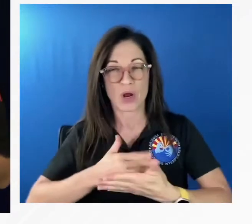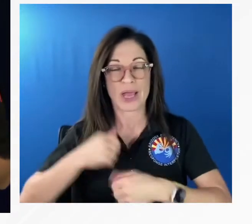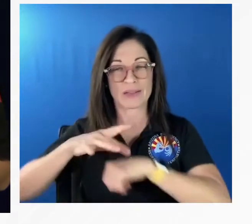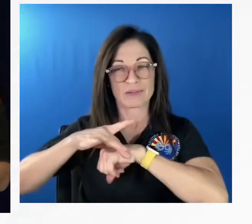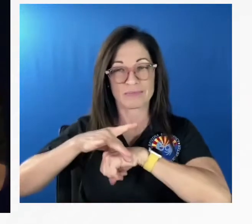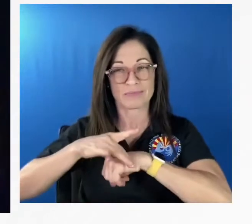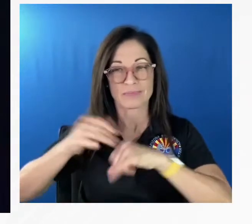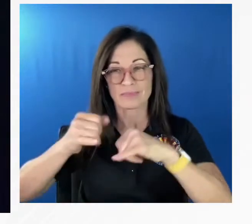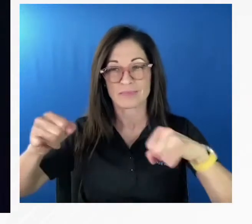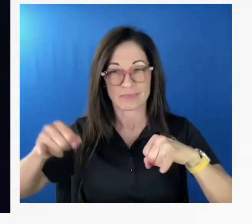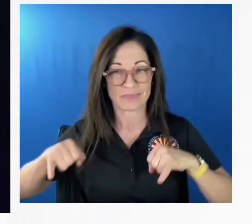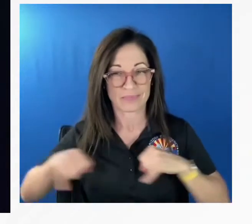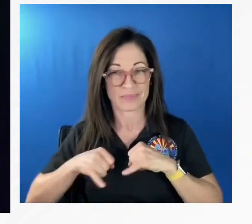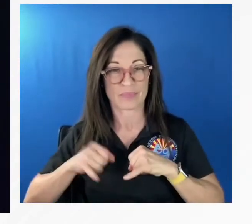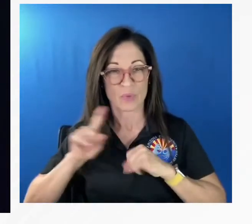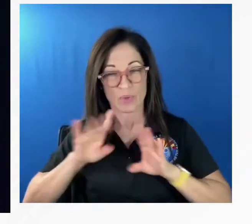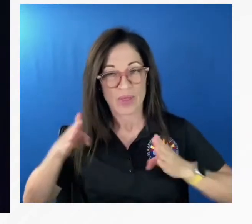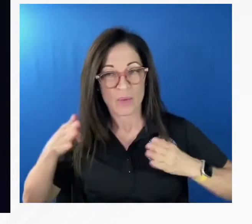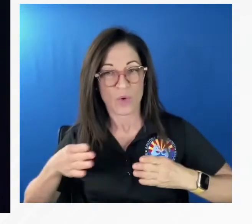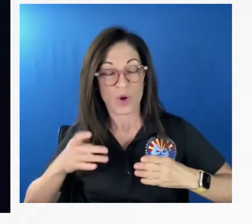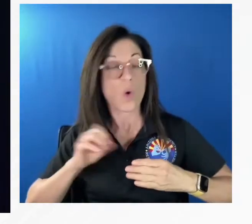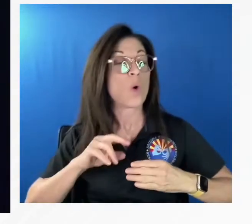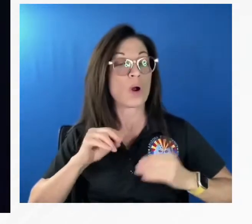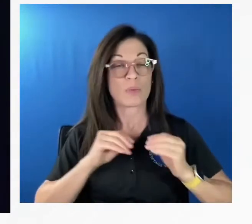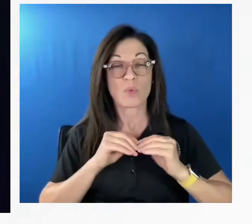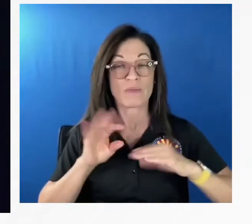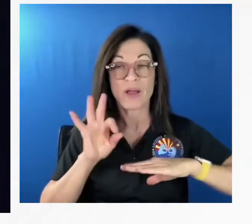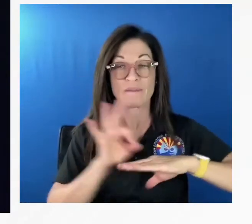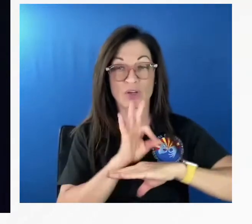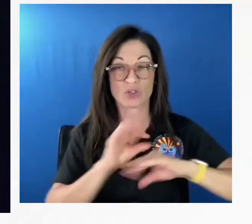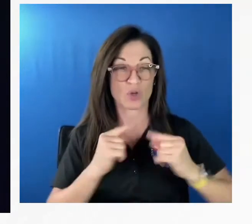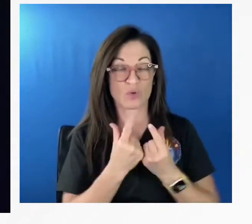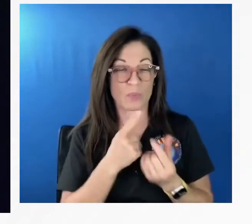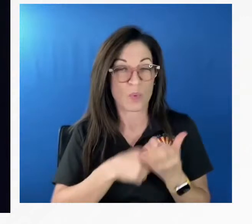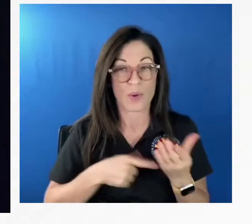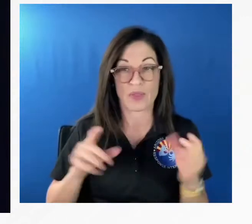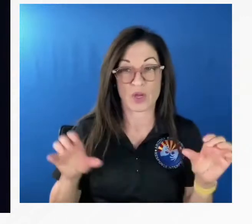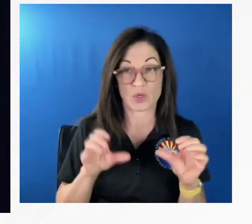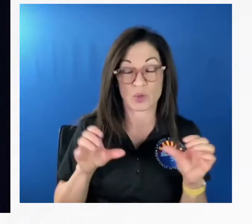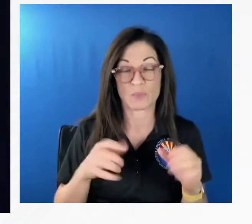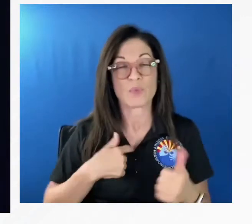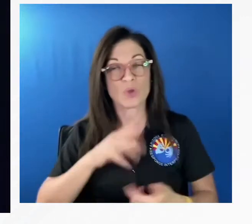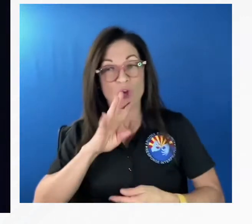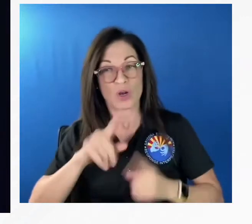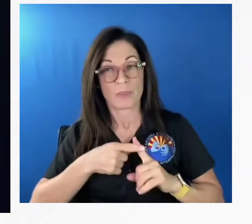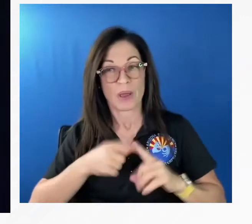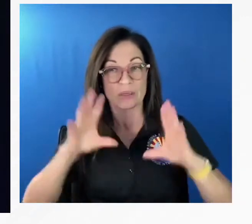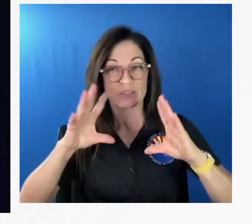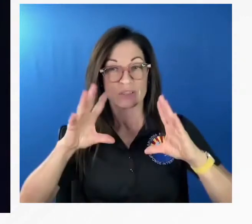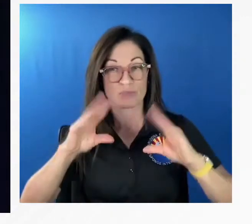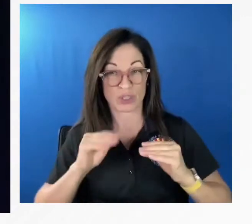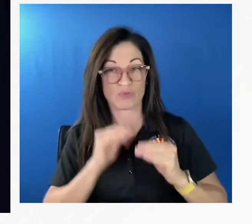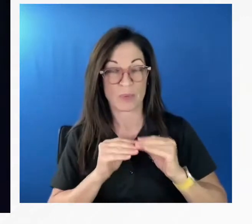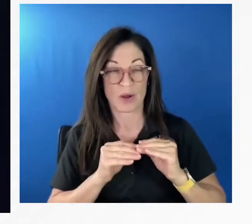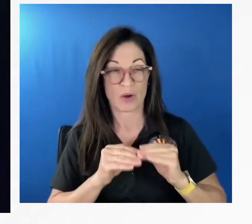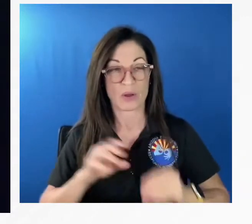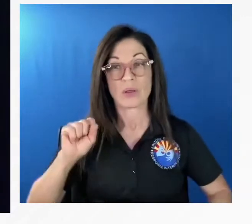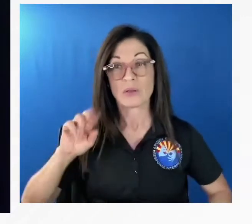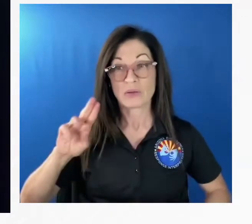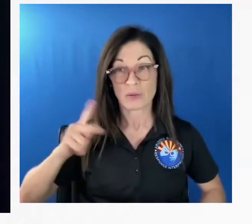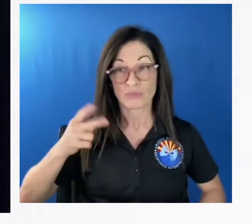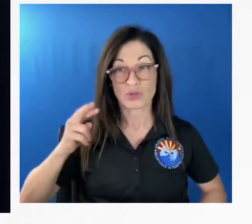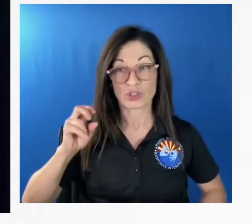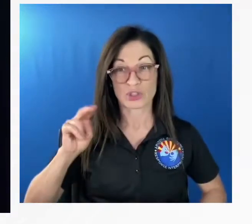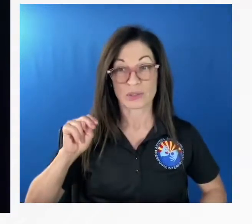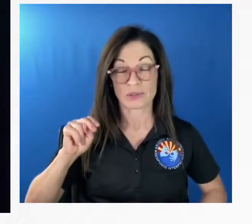from which they work, or a functional group in which they do. So we talked about the suppression repair. Suppression repair is a group,